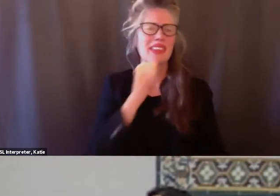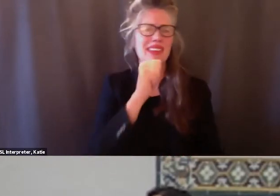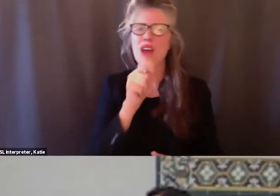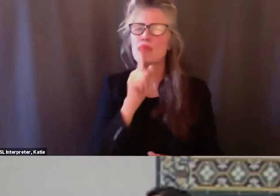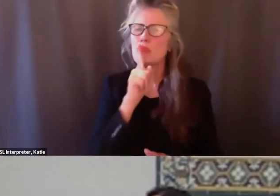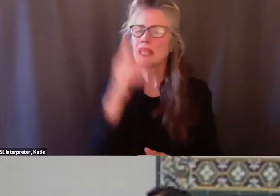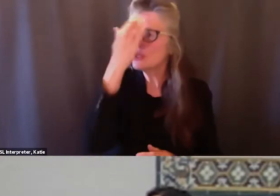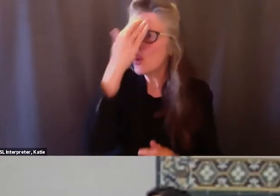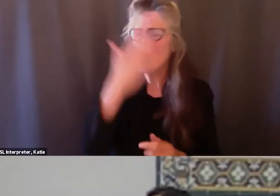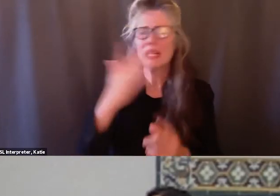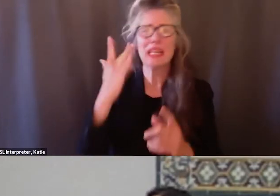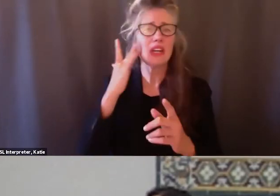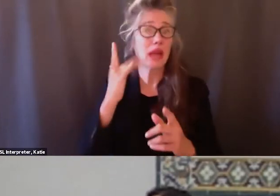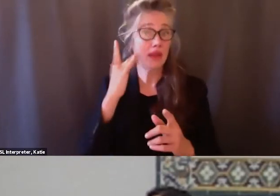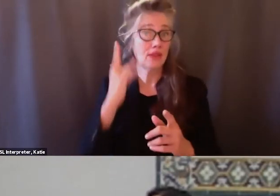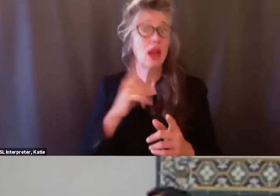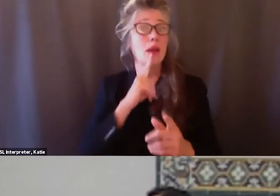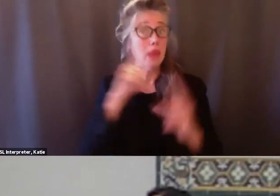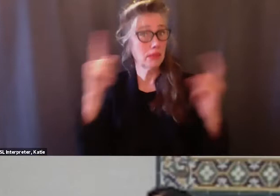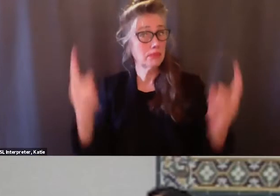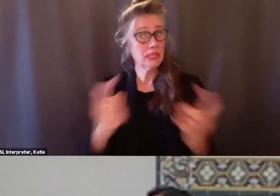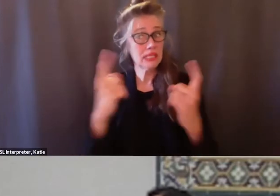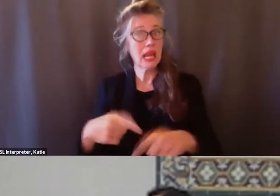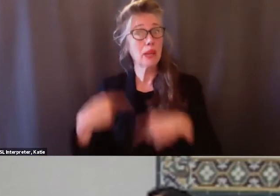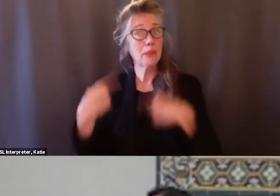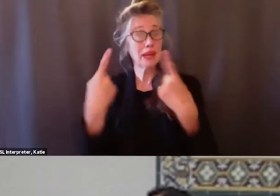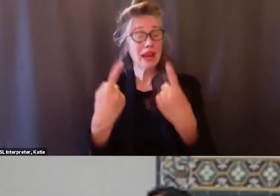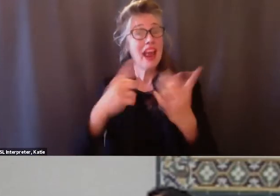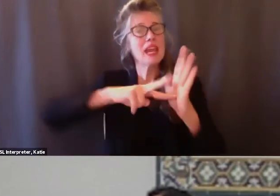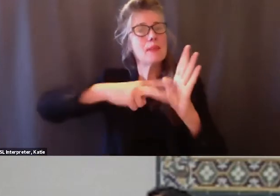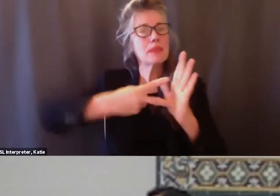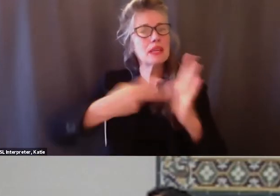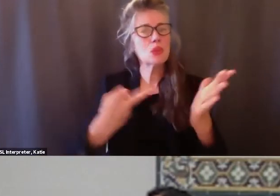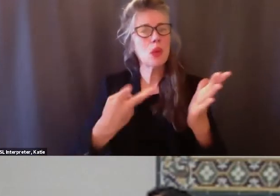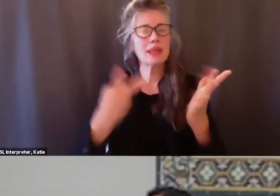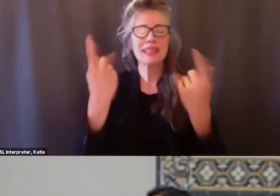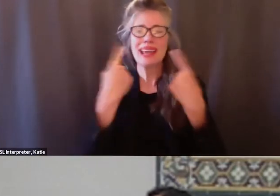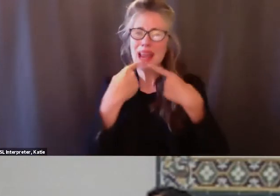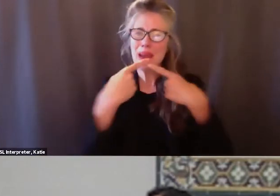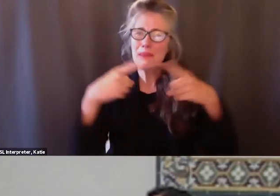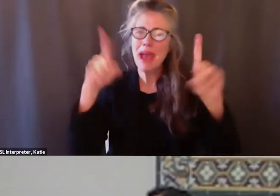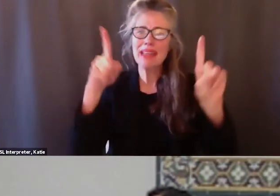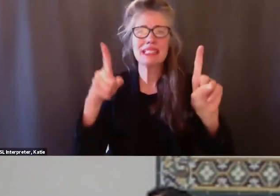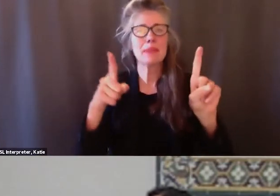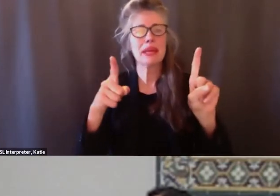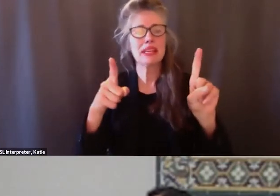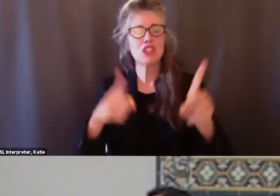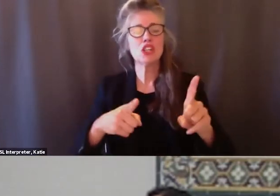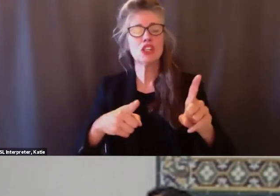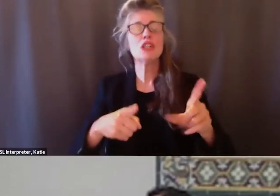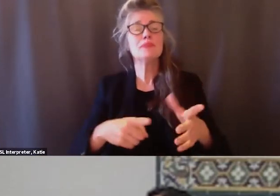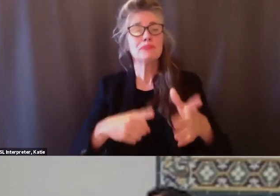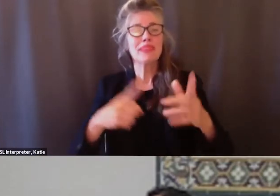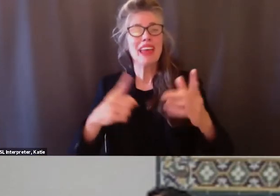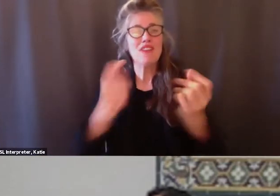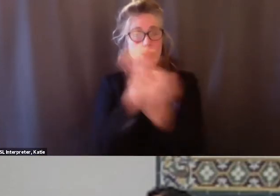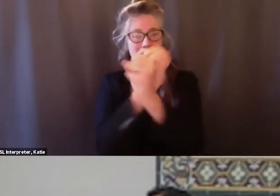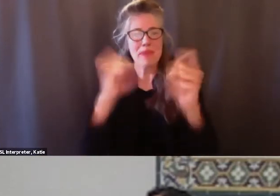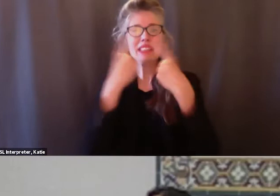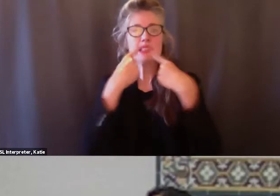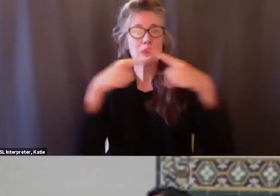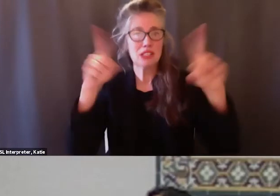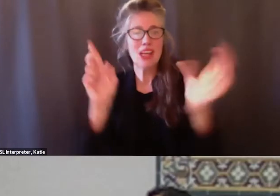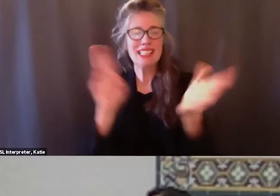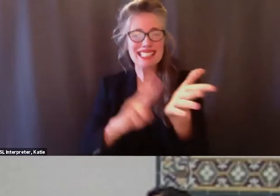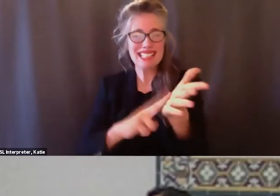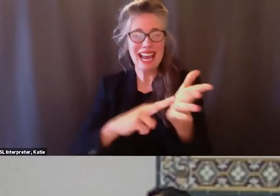is something that has been celebrated. It's the Emancipation Proclamation that was signed in 1863. However, the folks in Texas